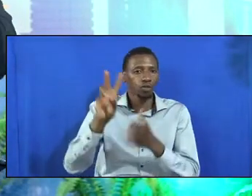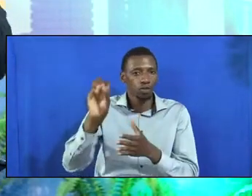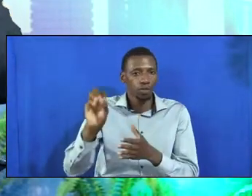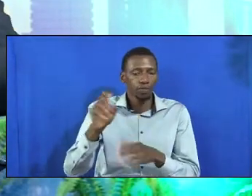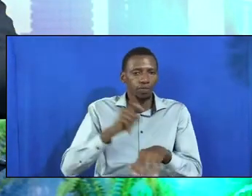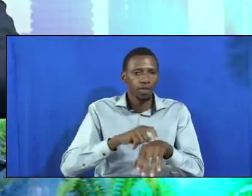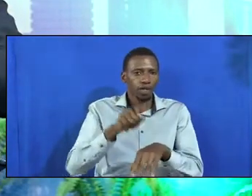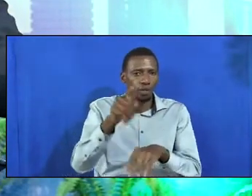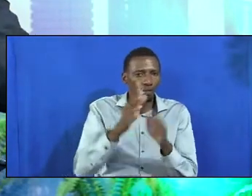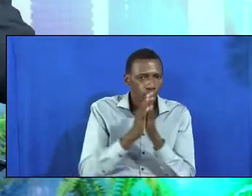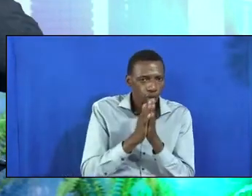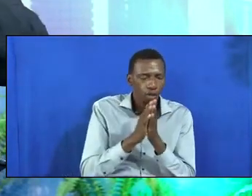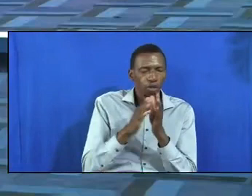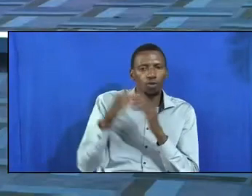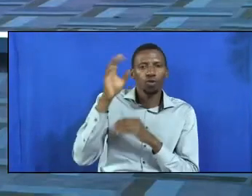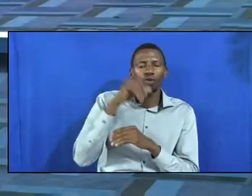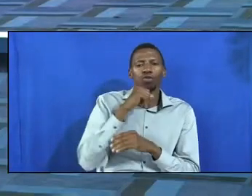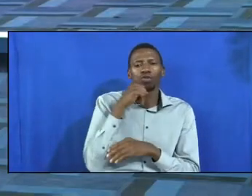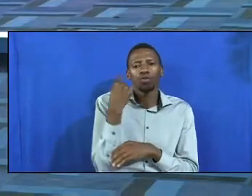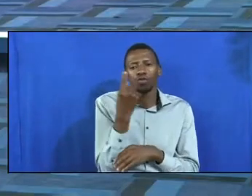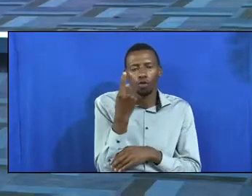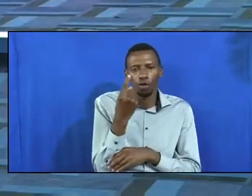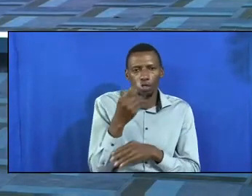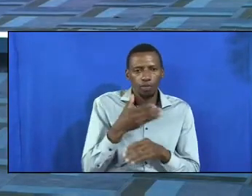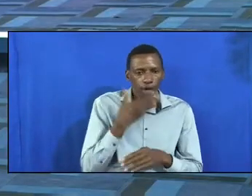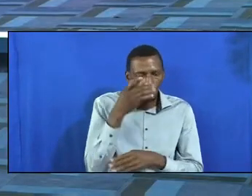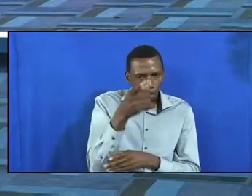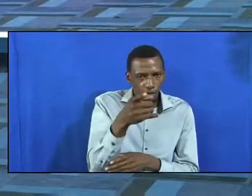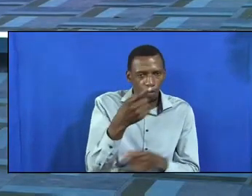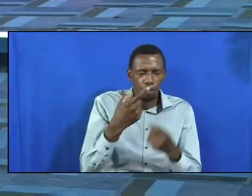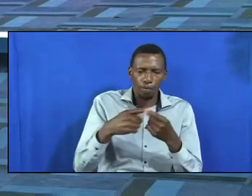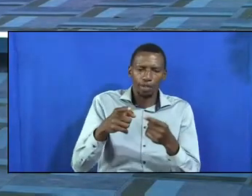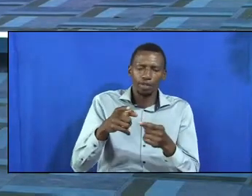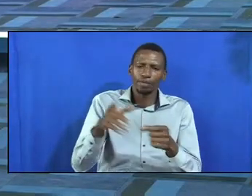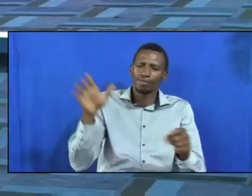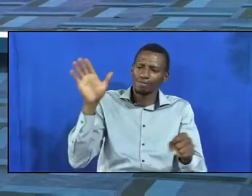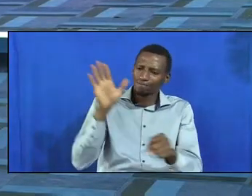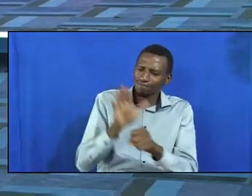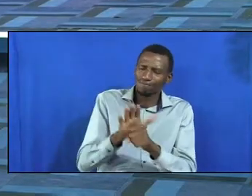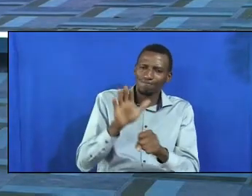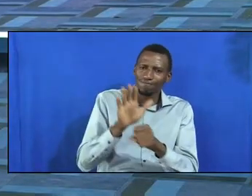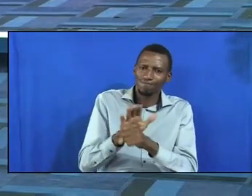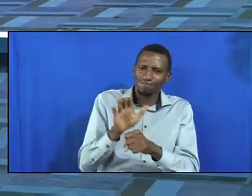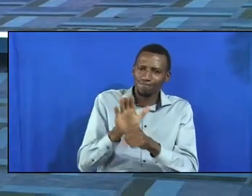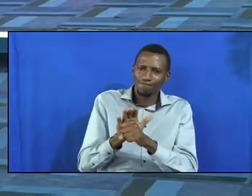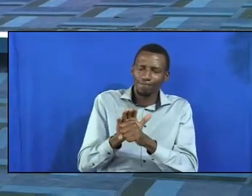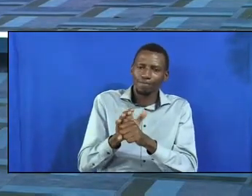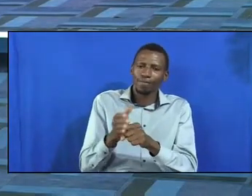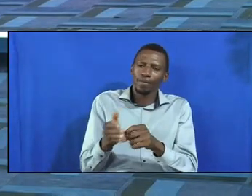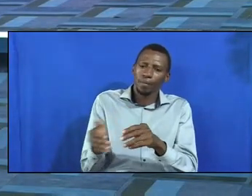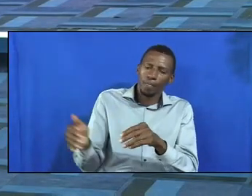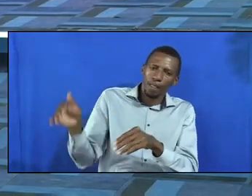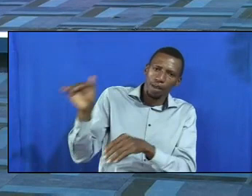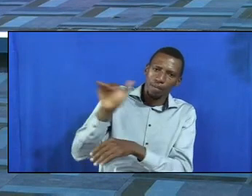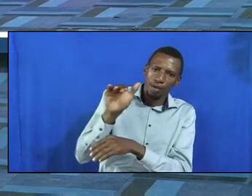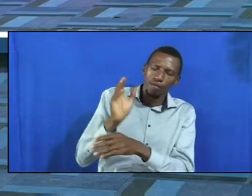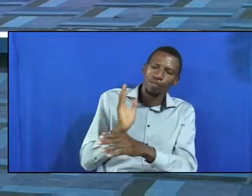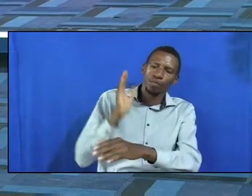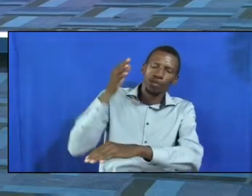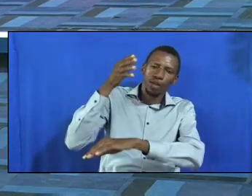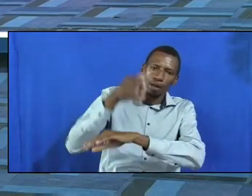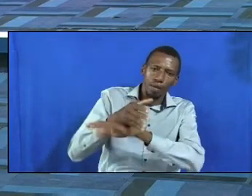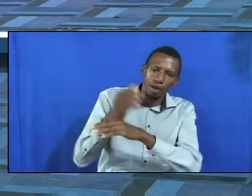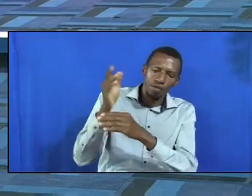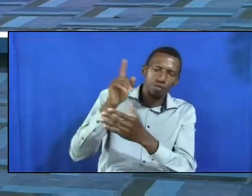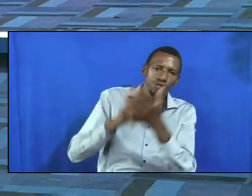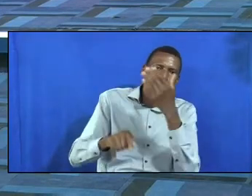not only answer you, but it will be exceedingly, abundantly, above expectations or even